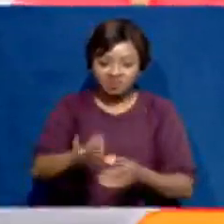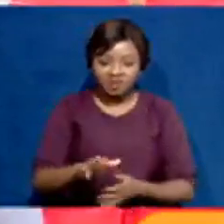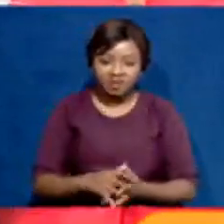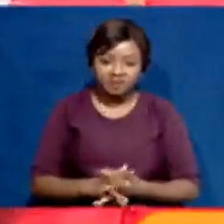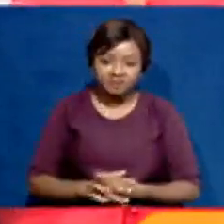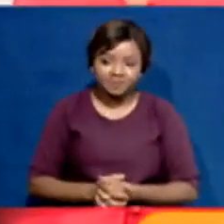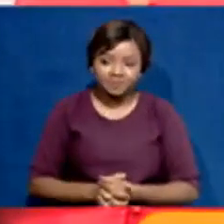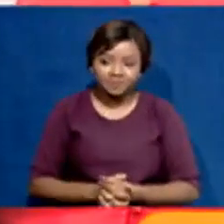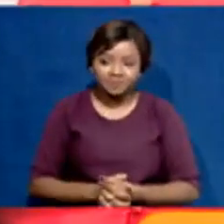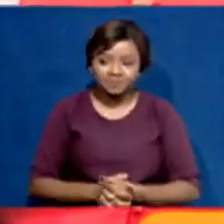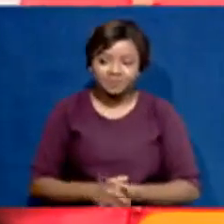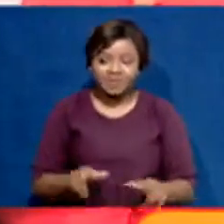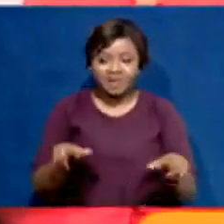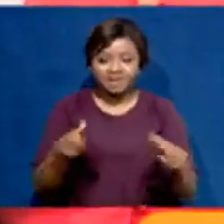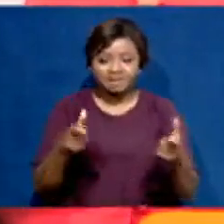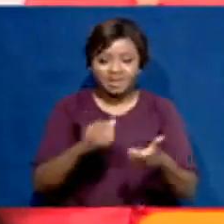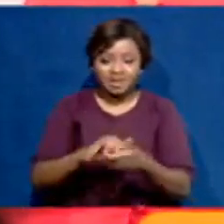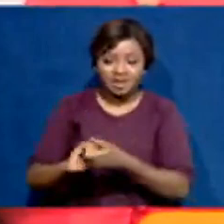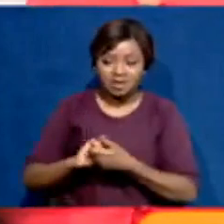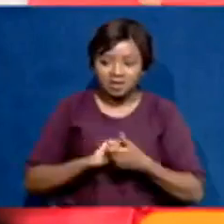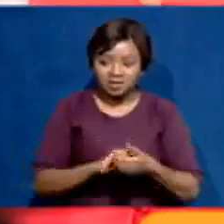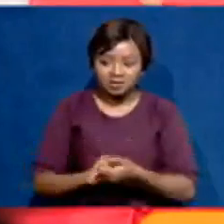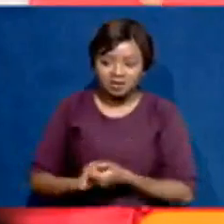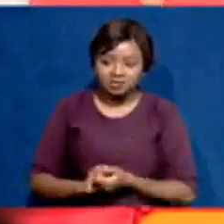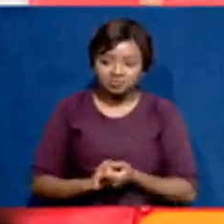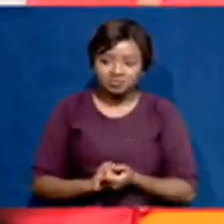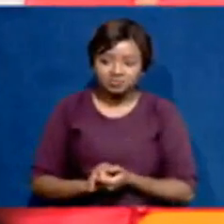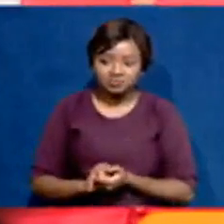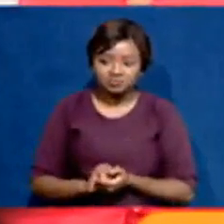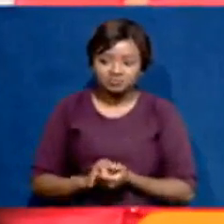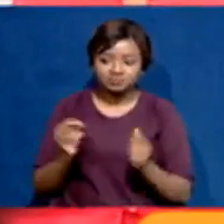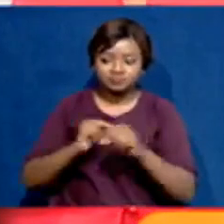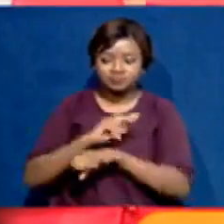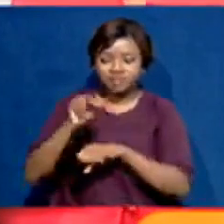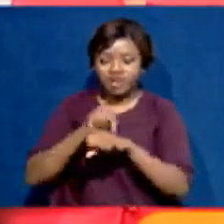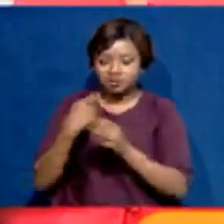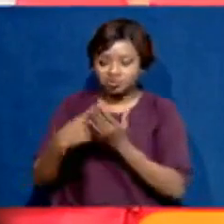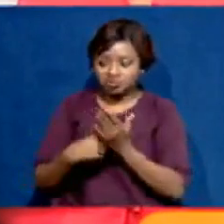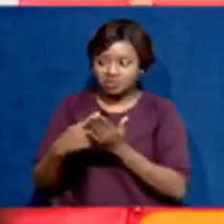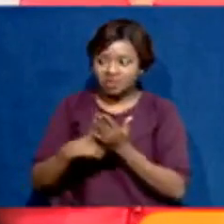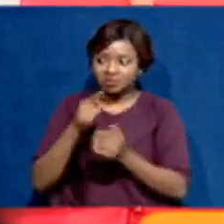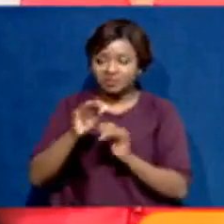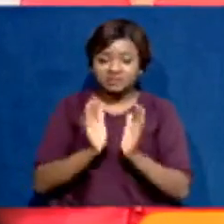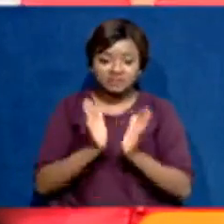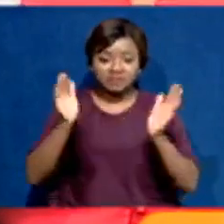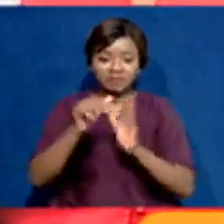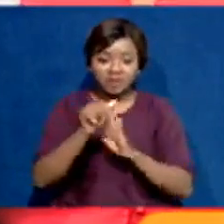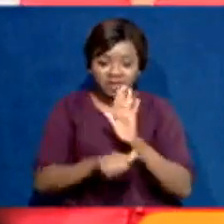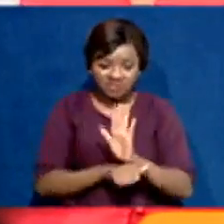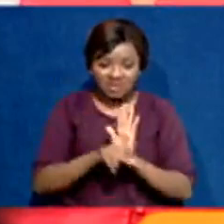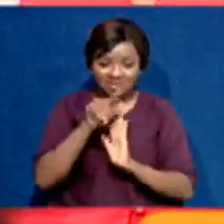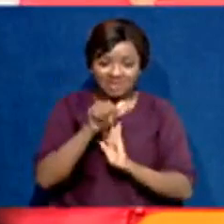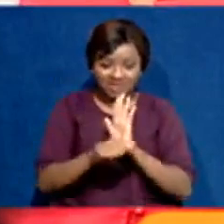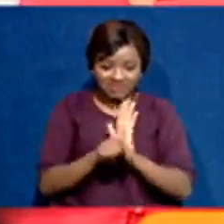report. Media engagement, and this is where you come in. The national dialogue is a public agenda which should